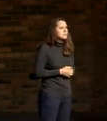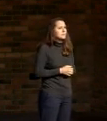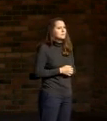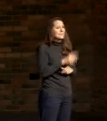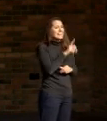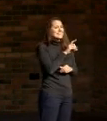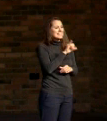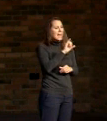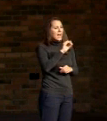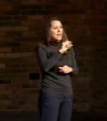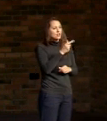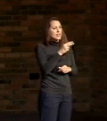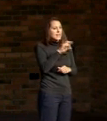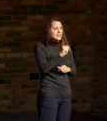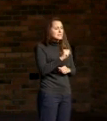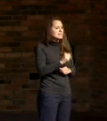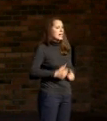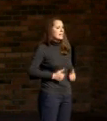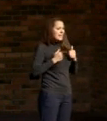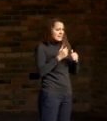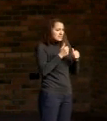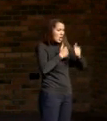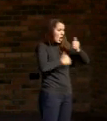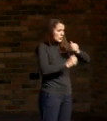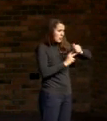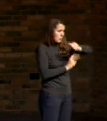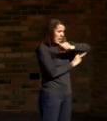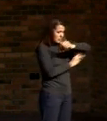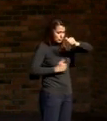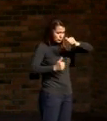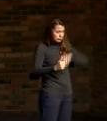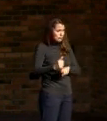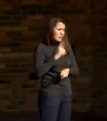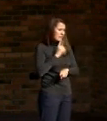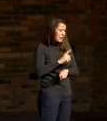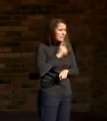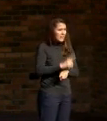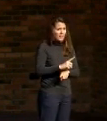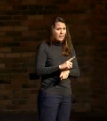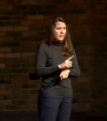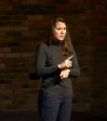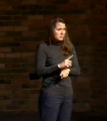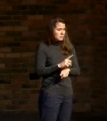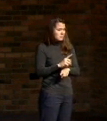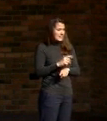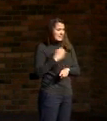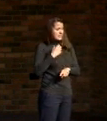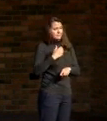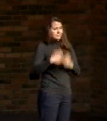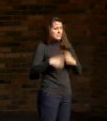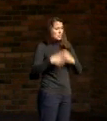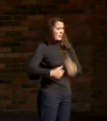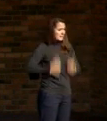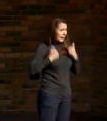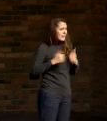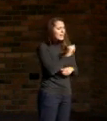Diogenes lived in a water cannon under a bridge. He lived a very stoic life.